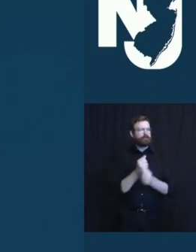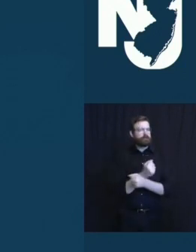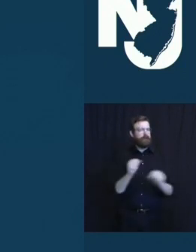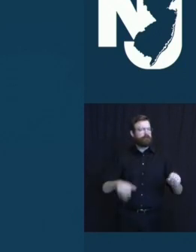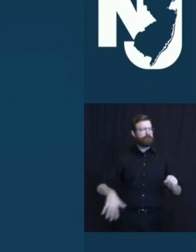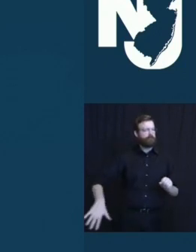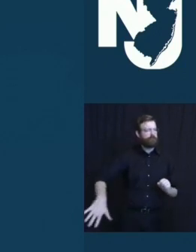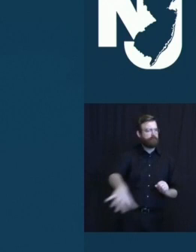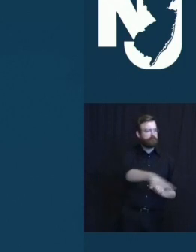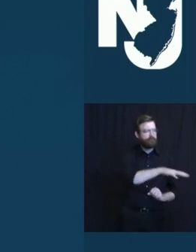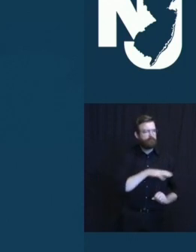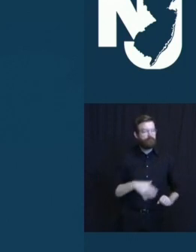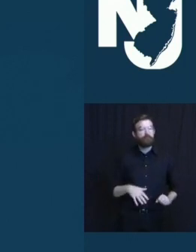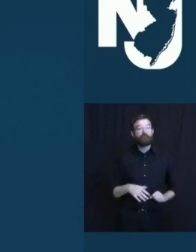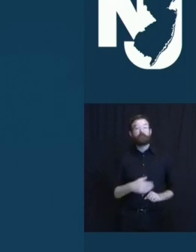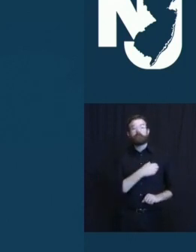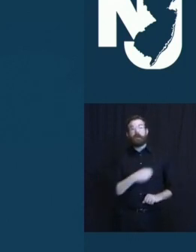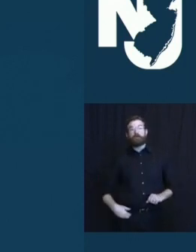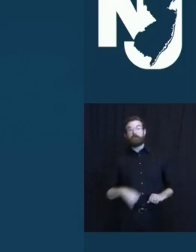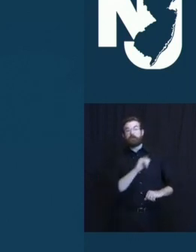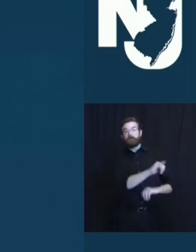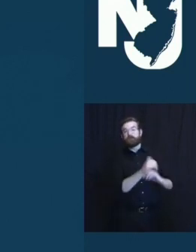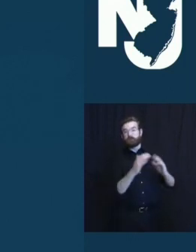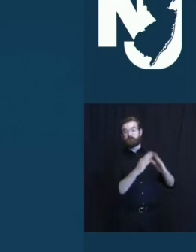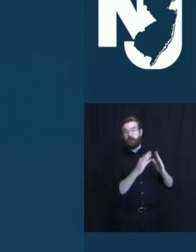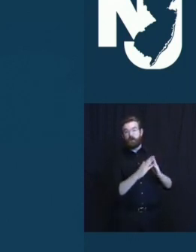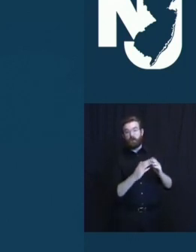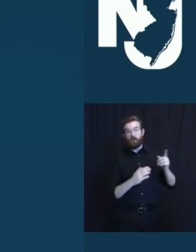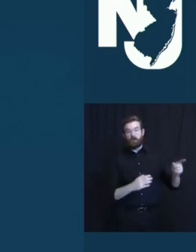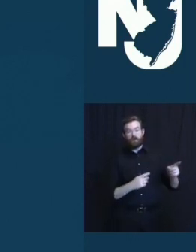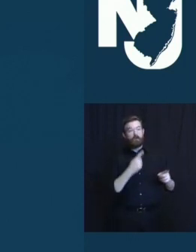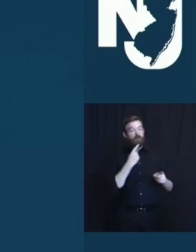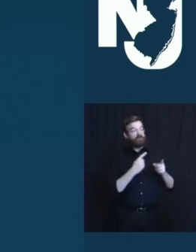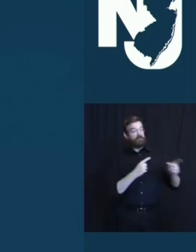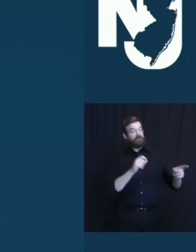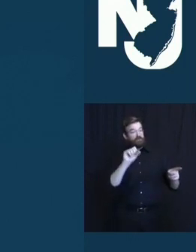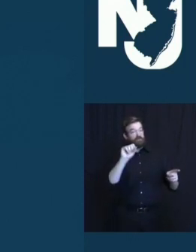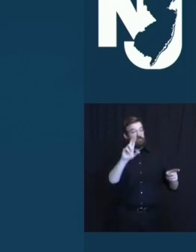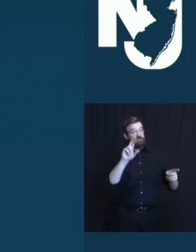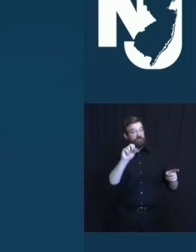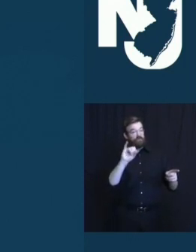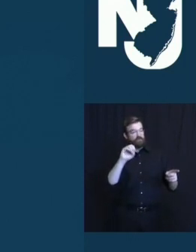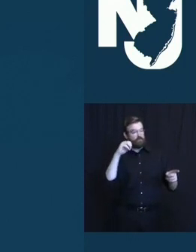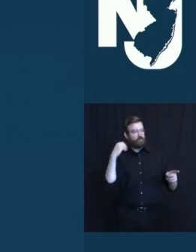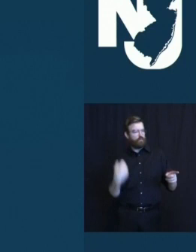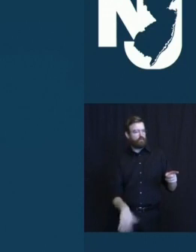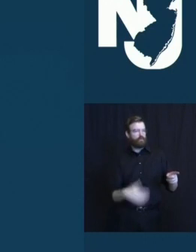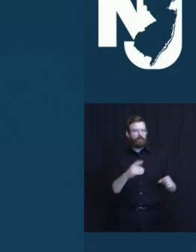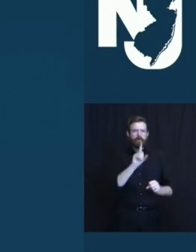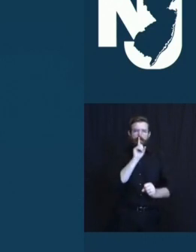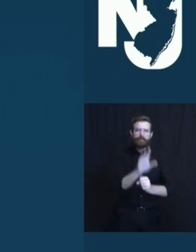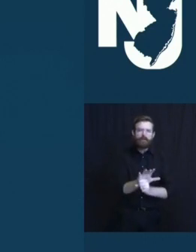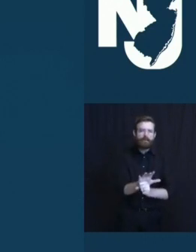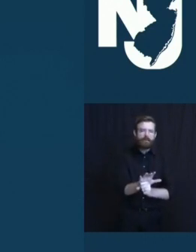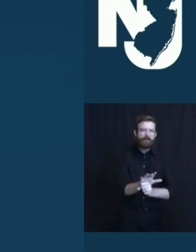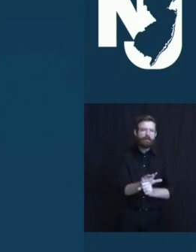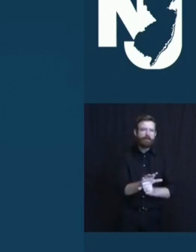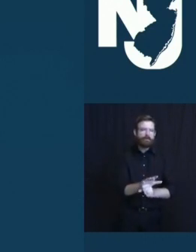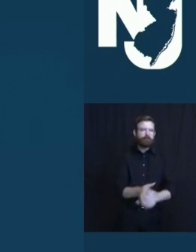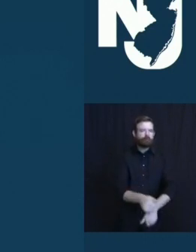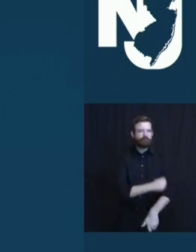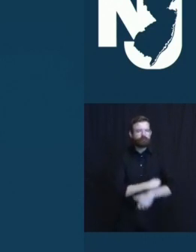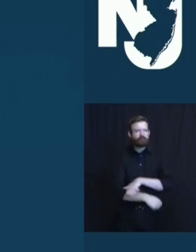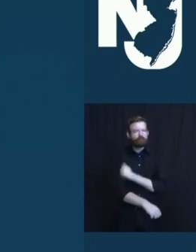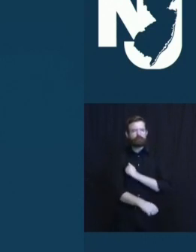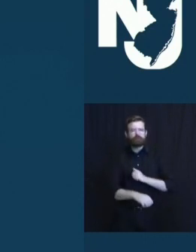better place should never be forgotten." She leaves behind her husband, Randy. I spoke to Randy yesterday, and you can imagine